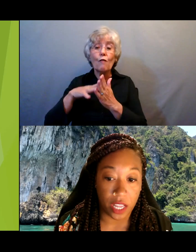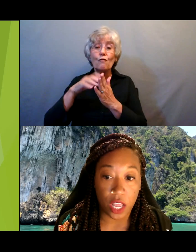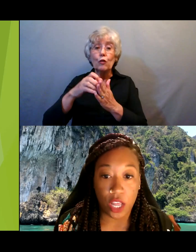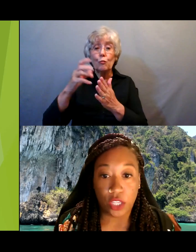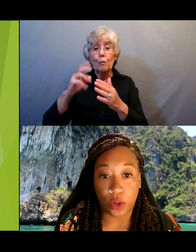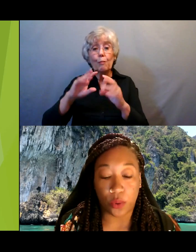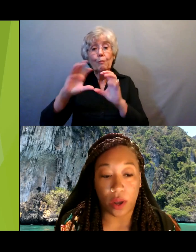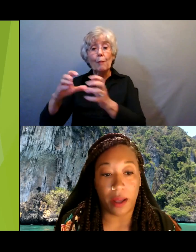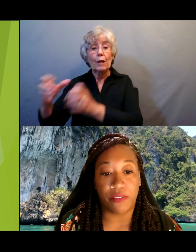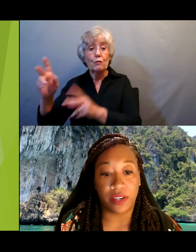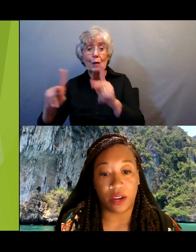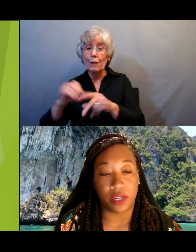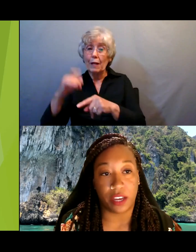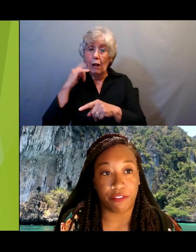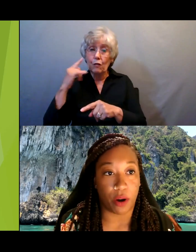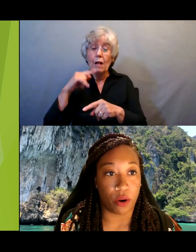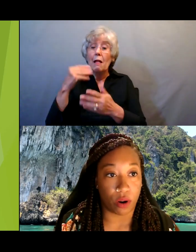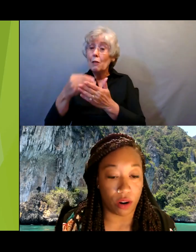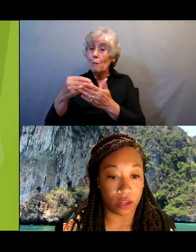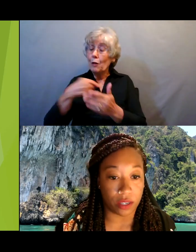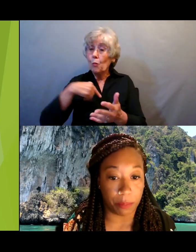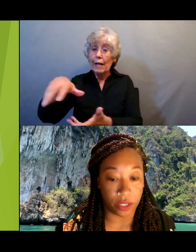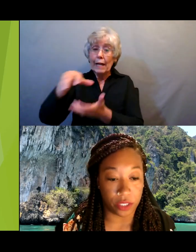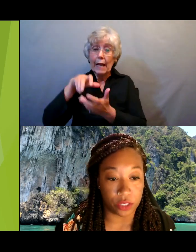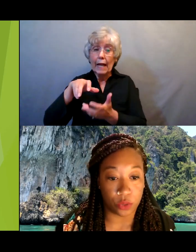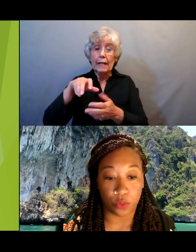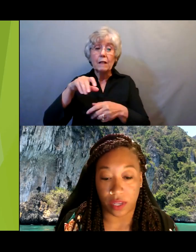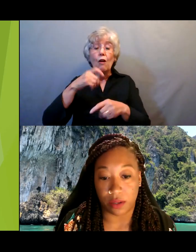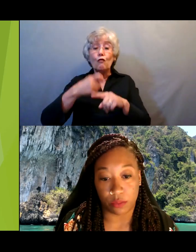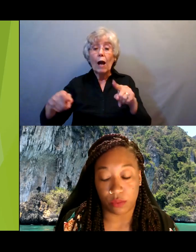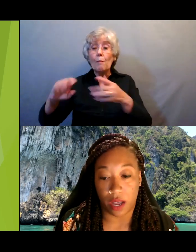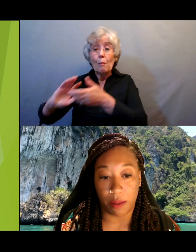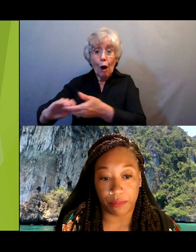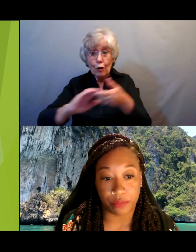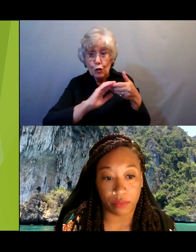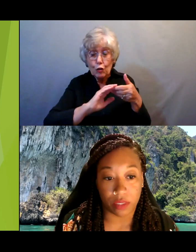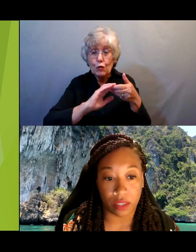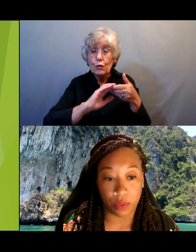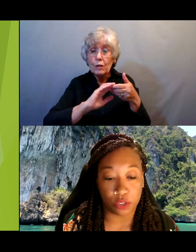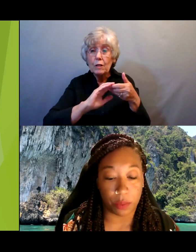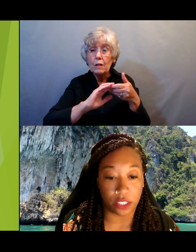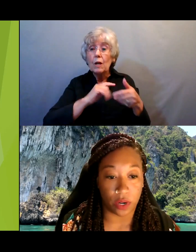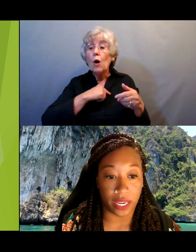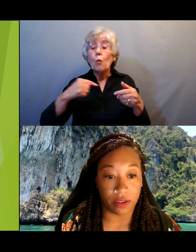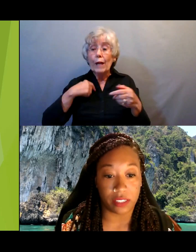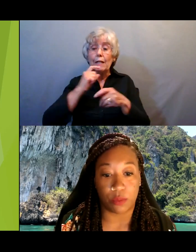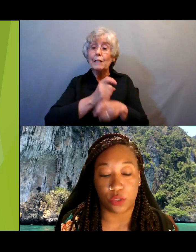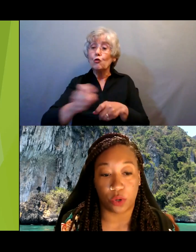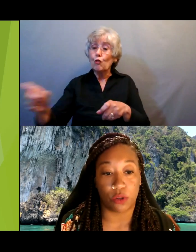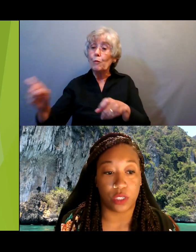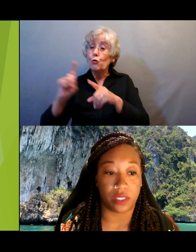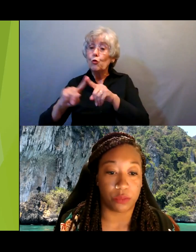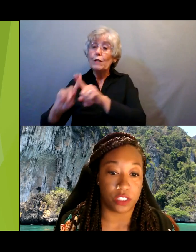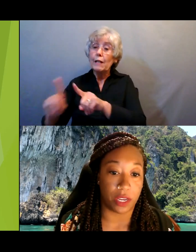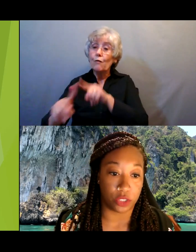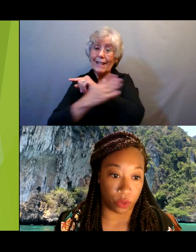California. So the funding that we get from our ORR partners, we distribute that to our counties, and we just work